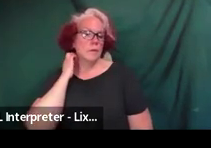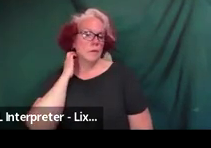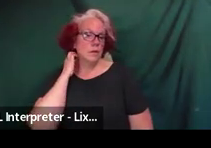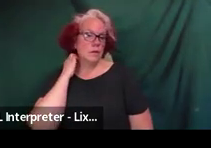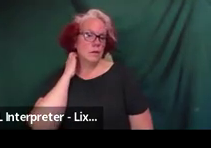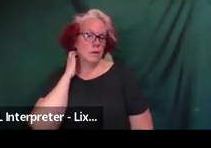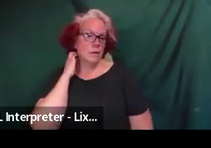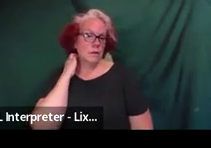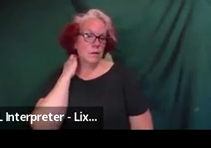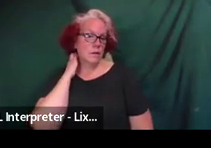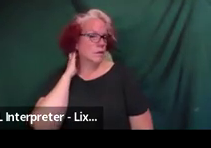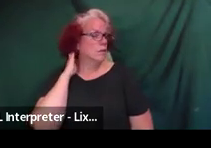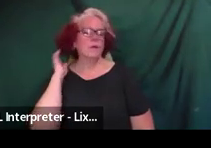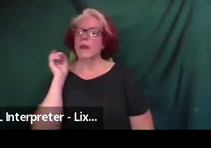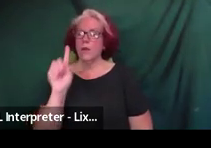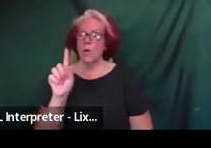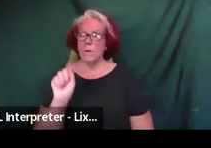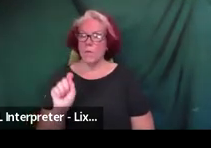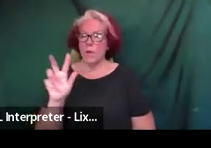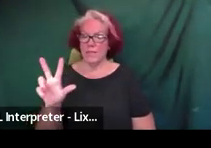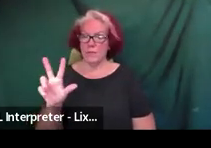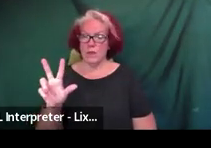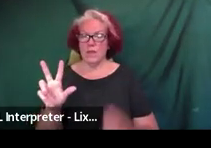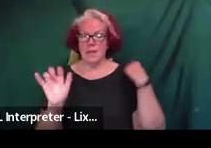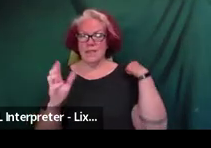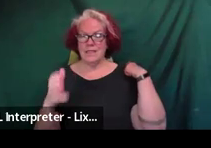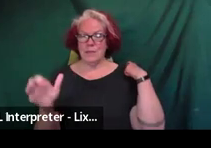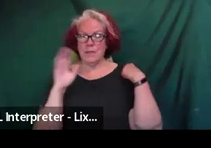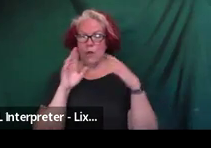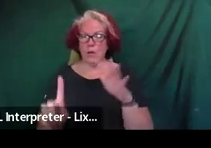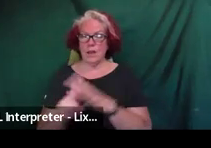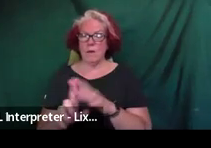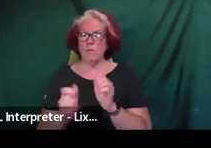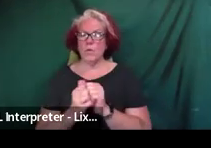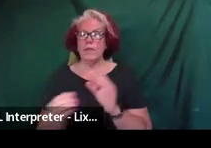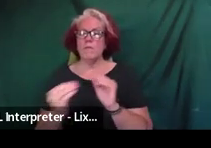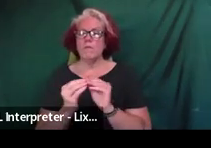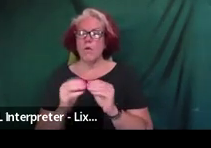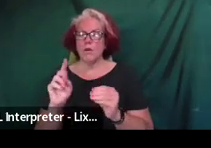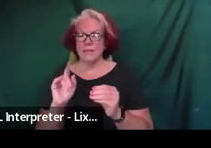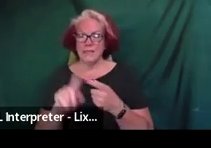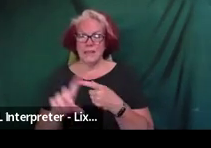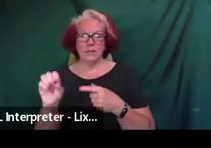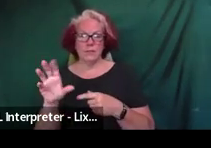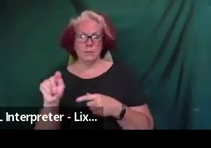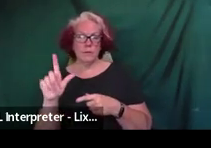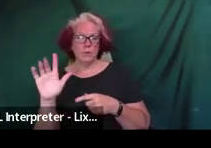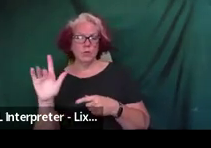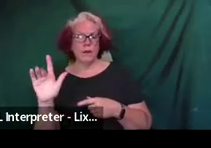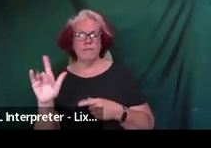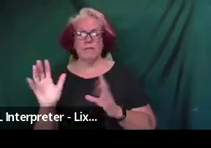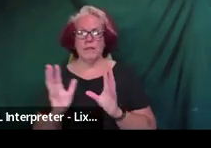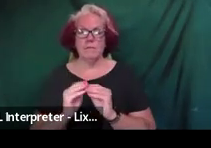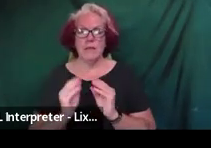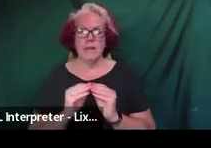into 1.3, this is something that will come up with more detail on the September 25th meeting. And